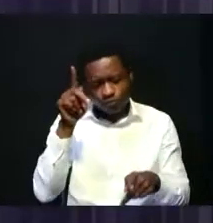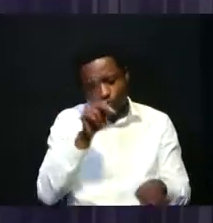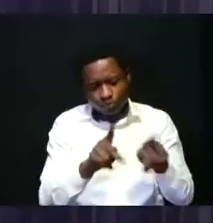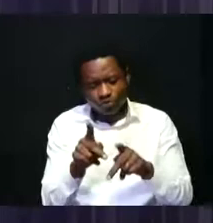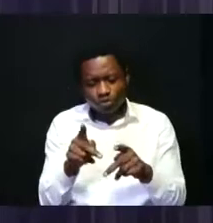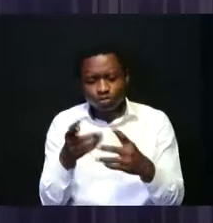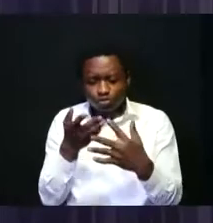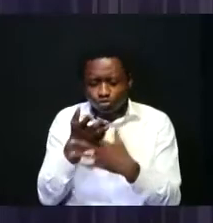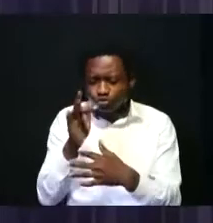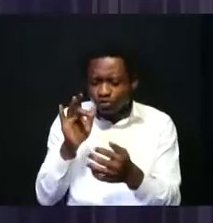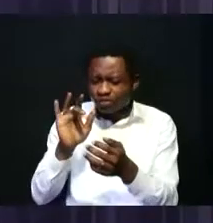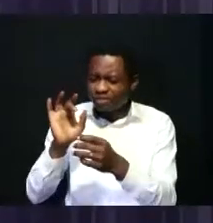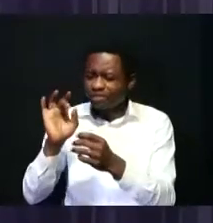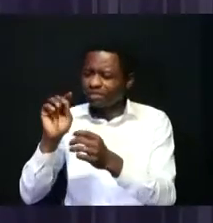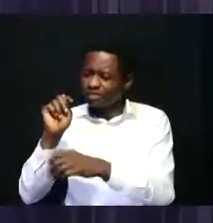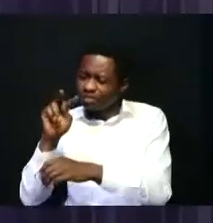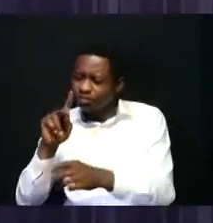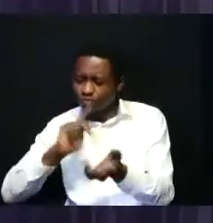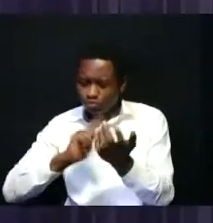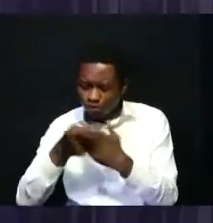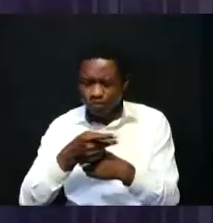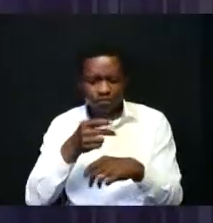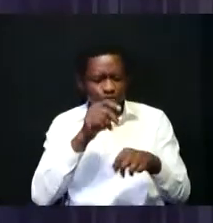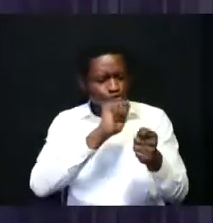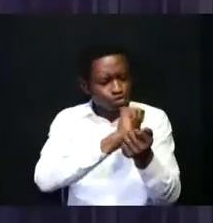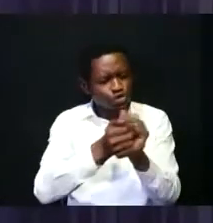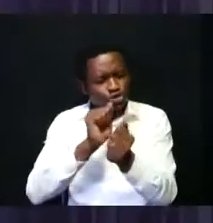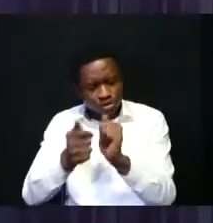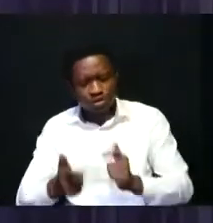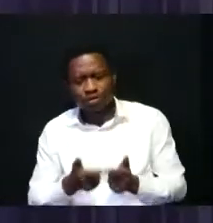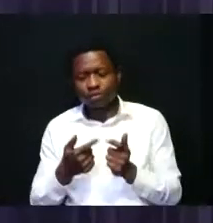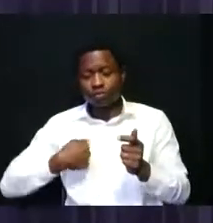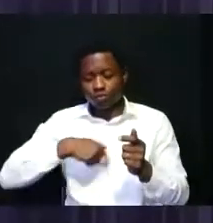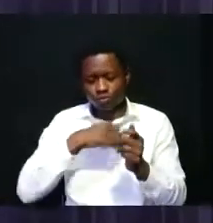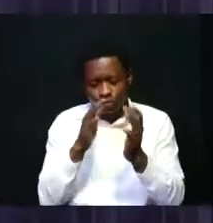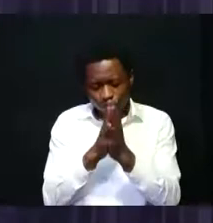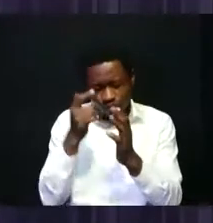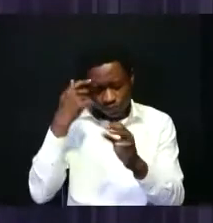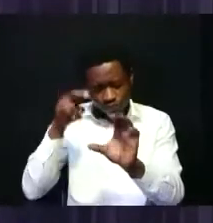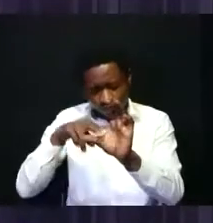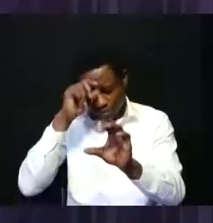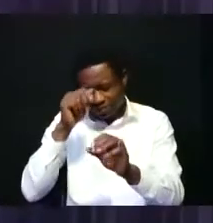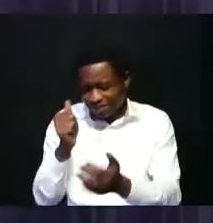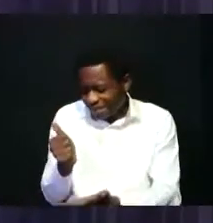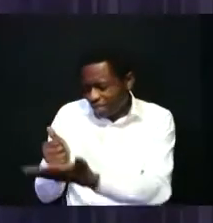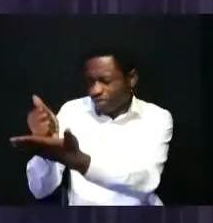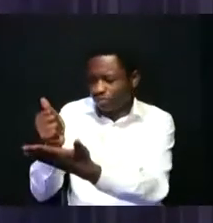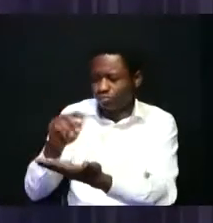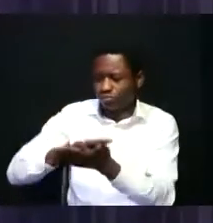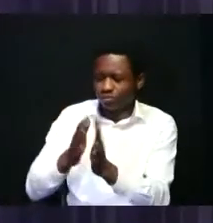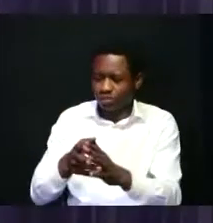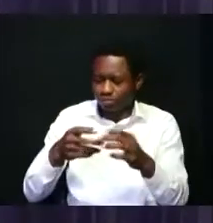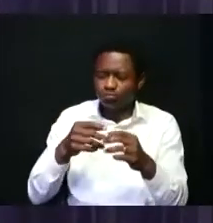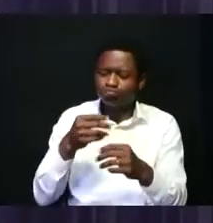lives. Lord Jesus, we lift your servant into your hands. One more time, let him be an oracle. And use him to bless your